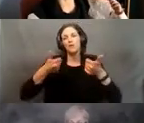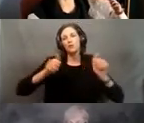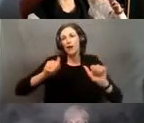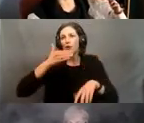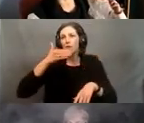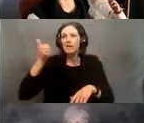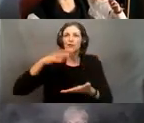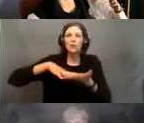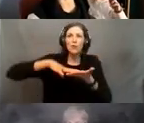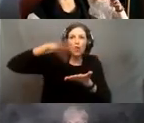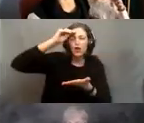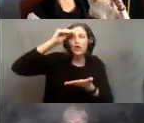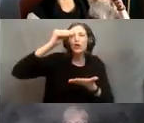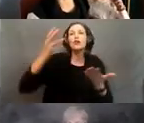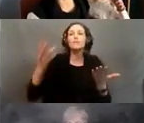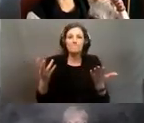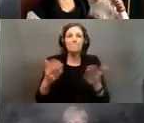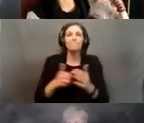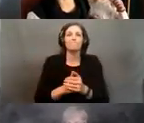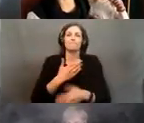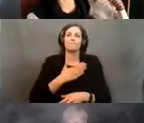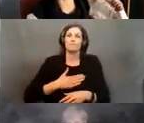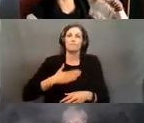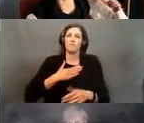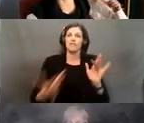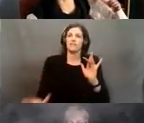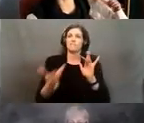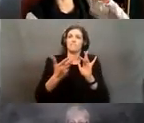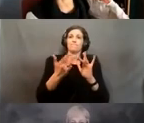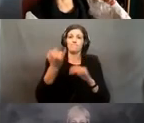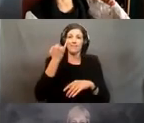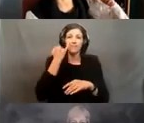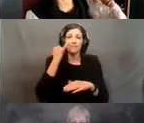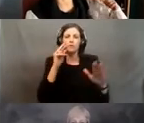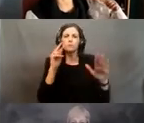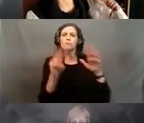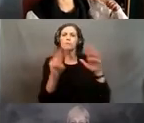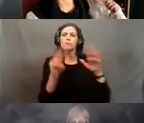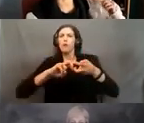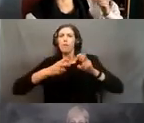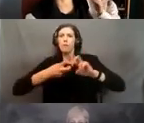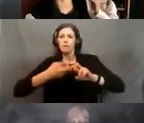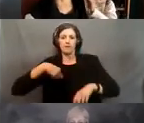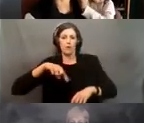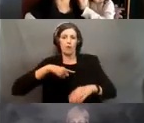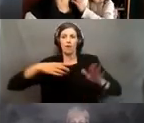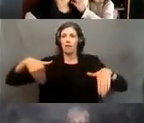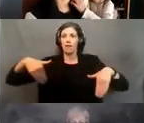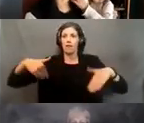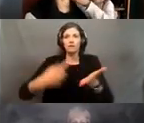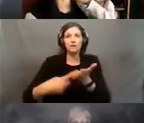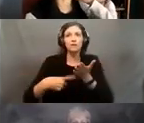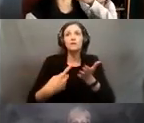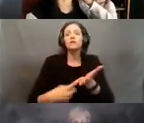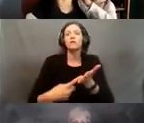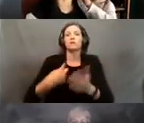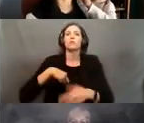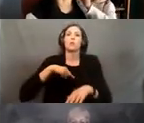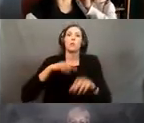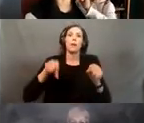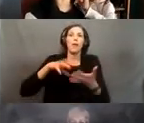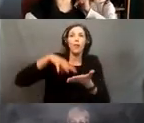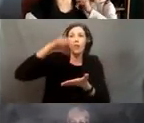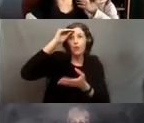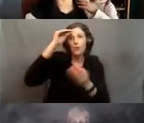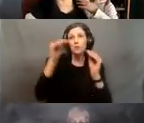and, you know, please get in touch if you foresee problems that we haven't talked about and we can learn more